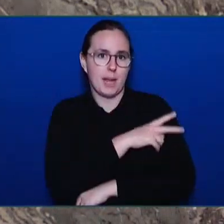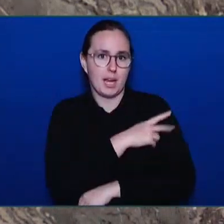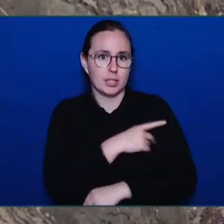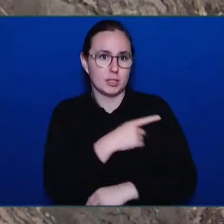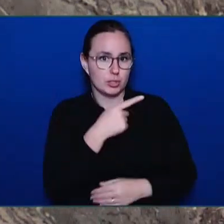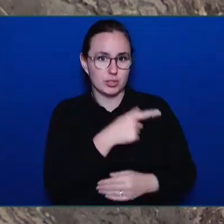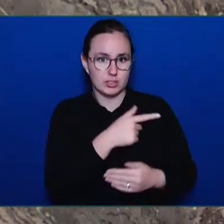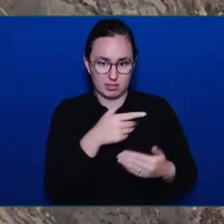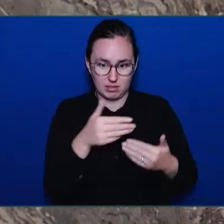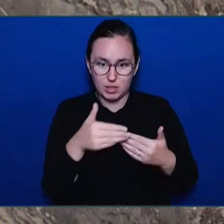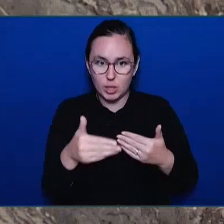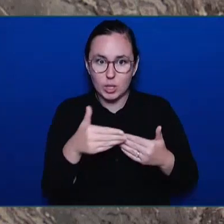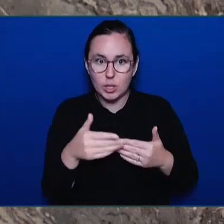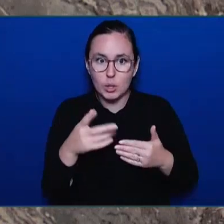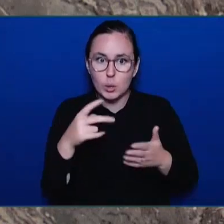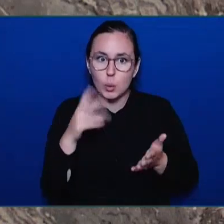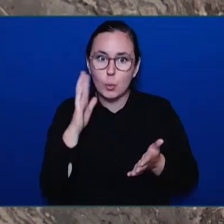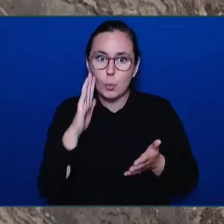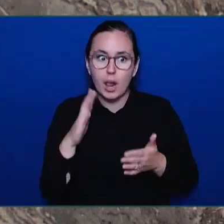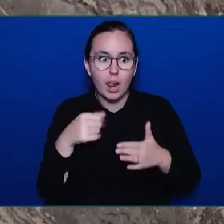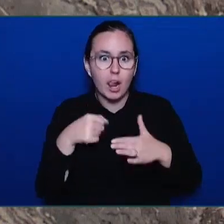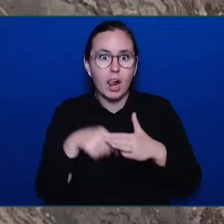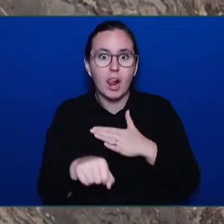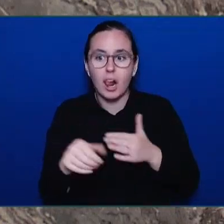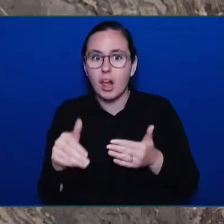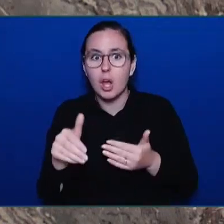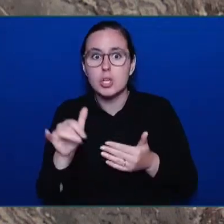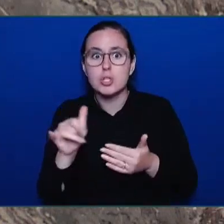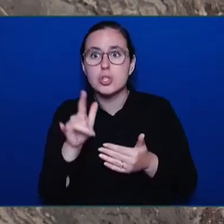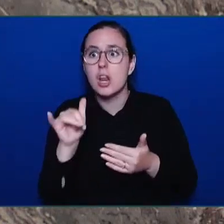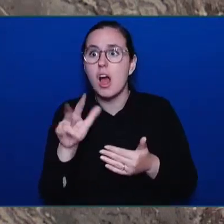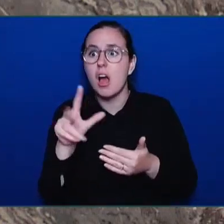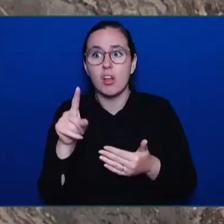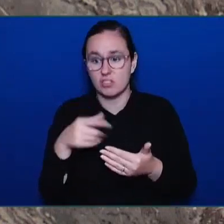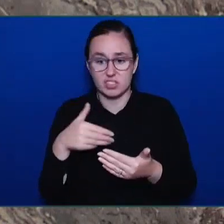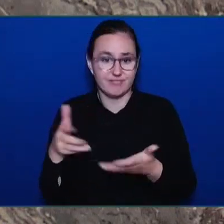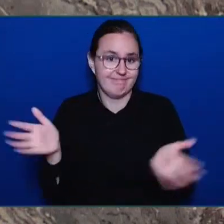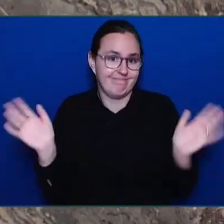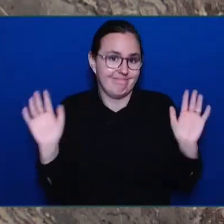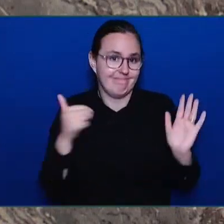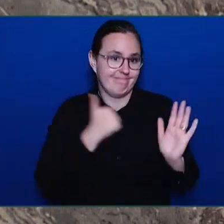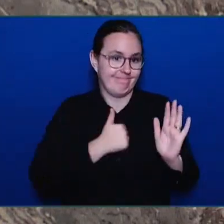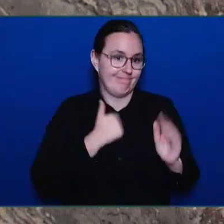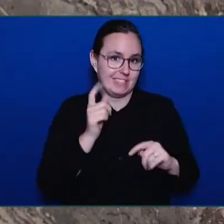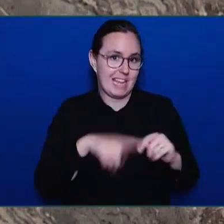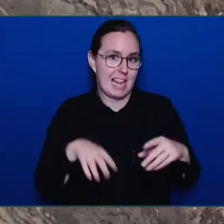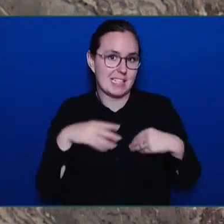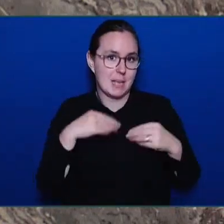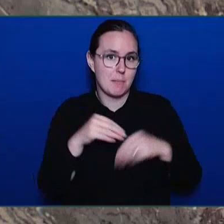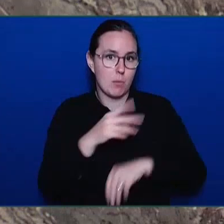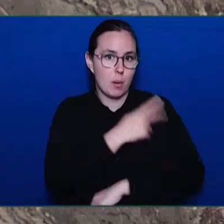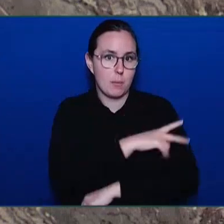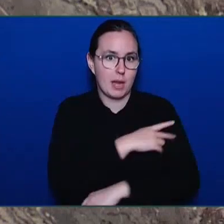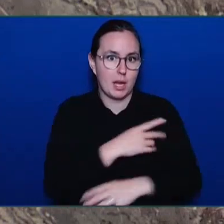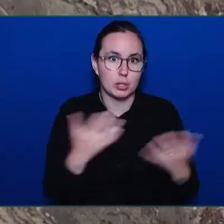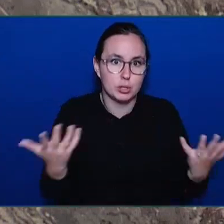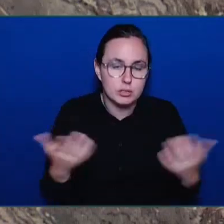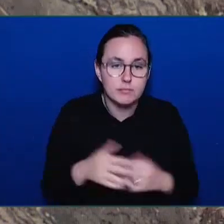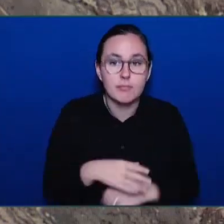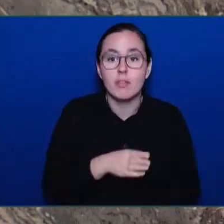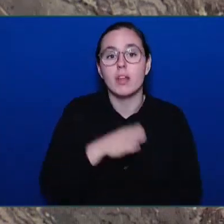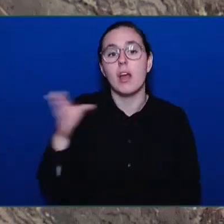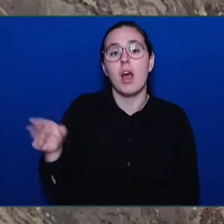alarm with this government. Mr. Speaker, this comes less than a month after another clinic, Sage Hills, also announced its impending